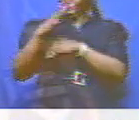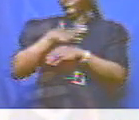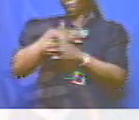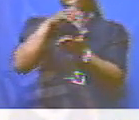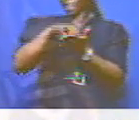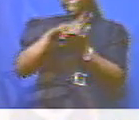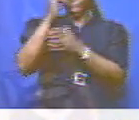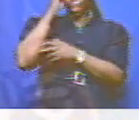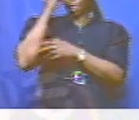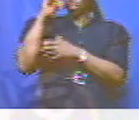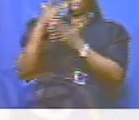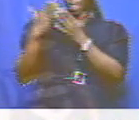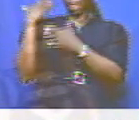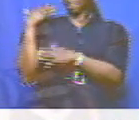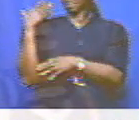I think for the last